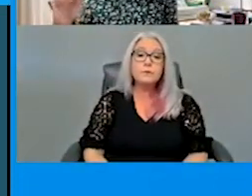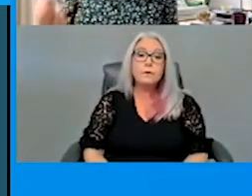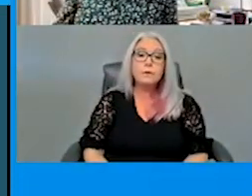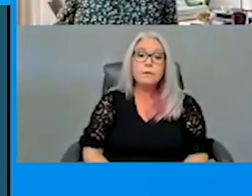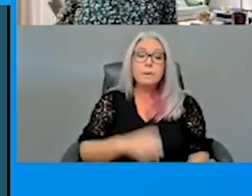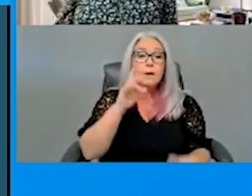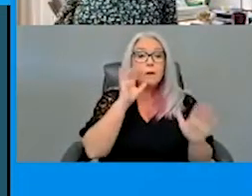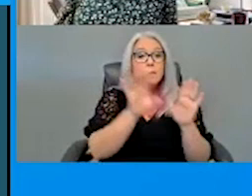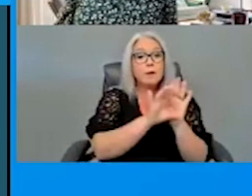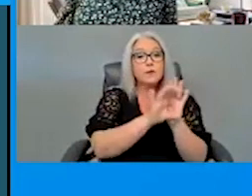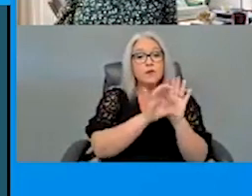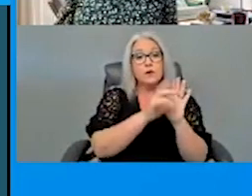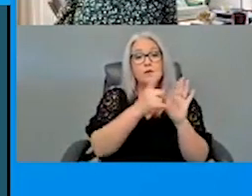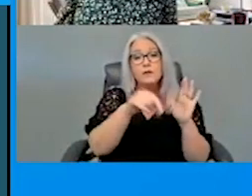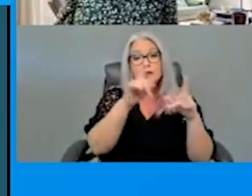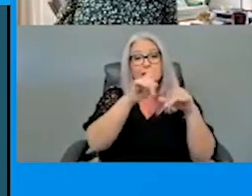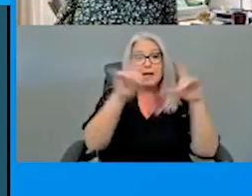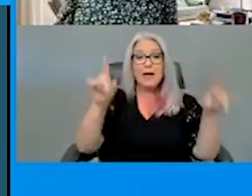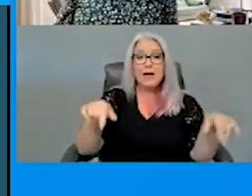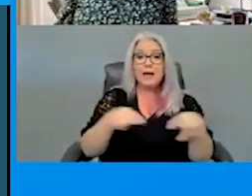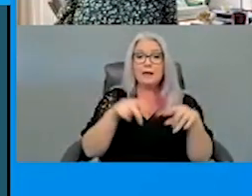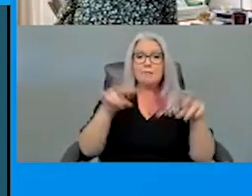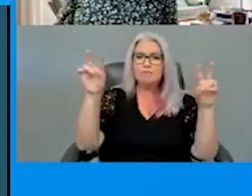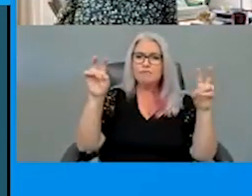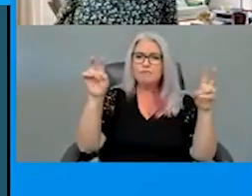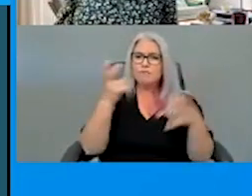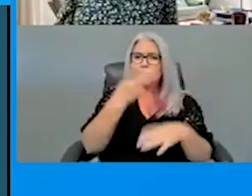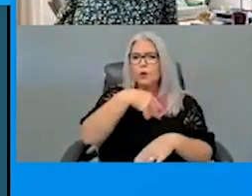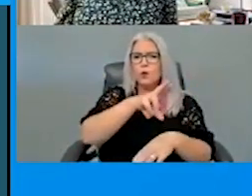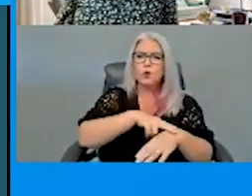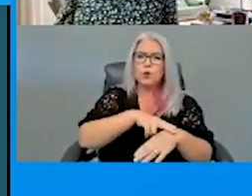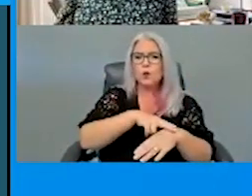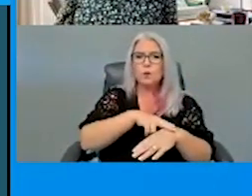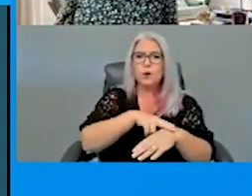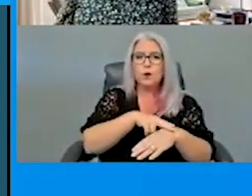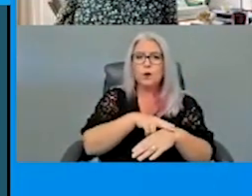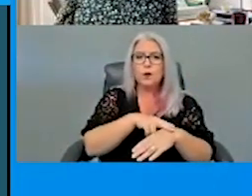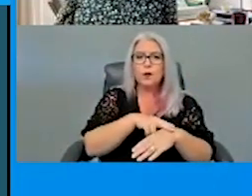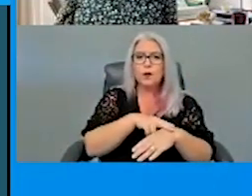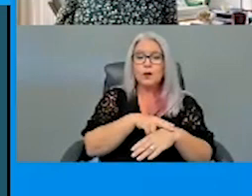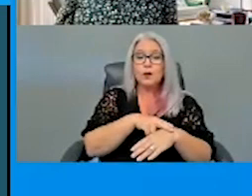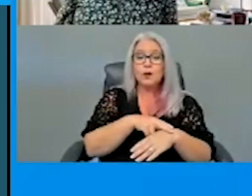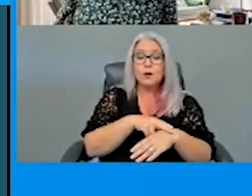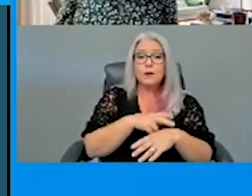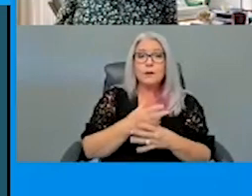that includes the setting normal, and just that assumption that most people want to